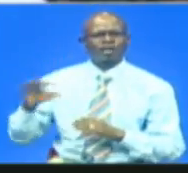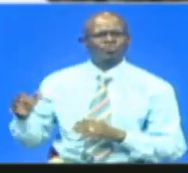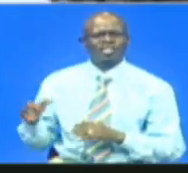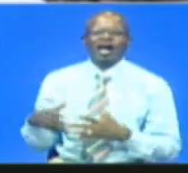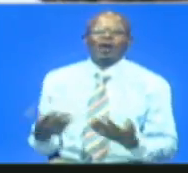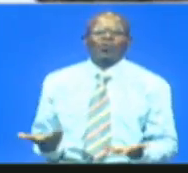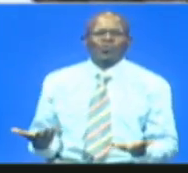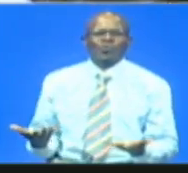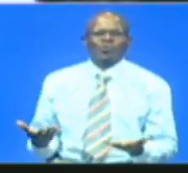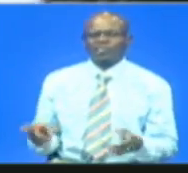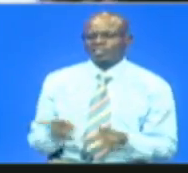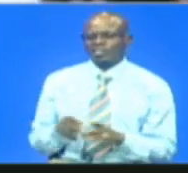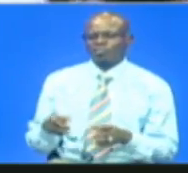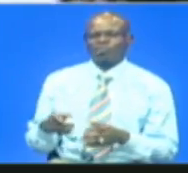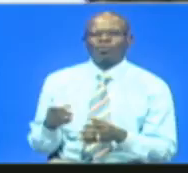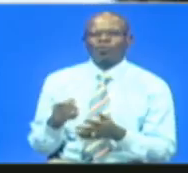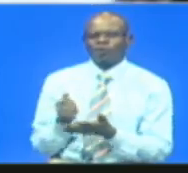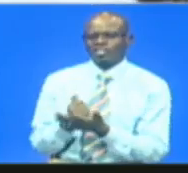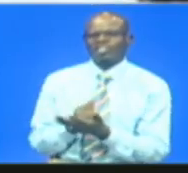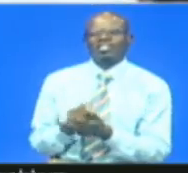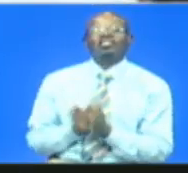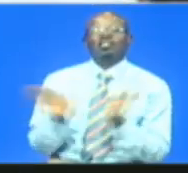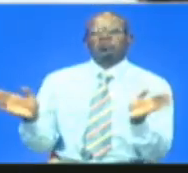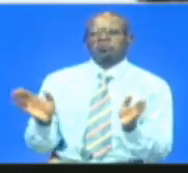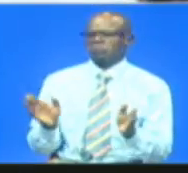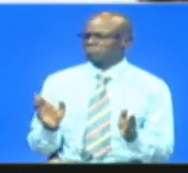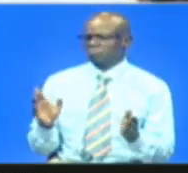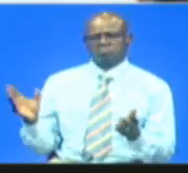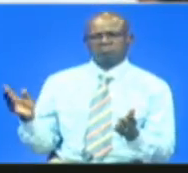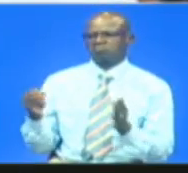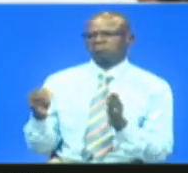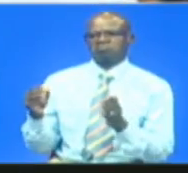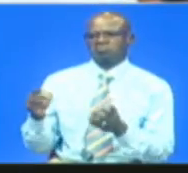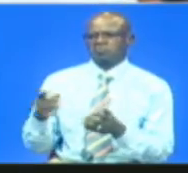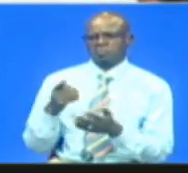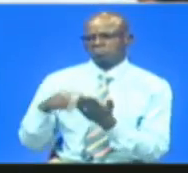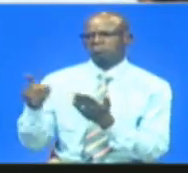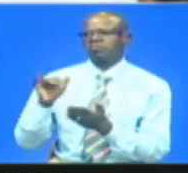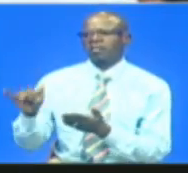the Auditor General has not captured this.